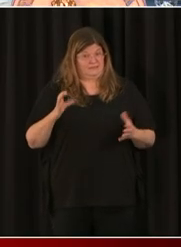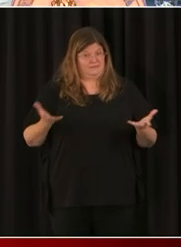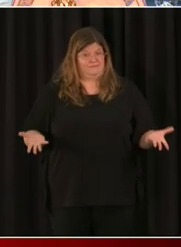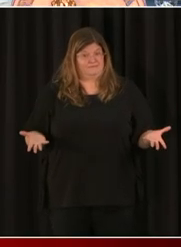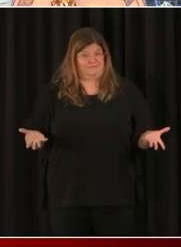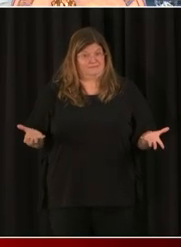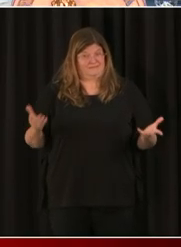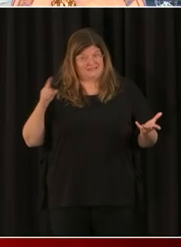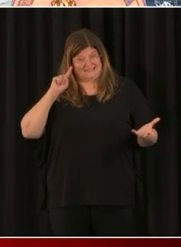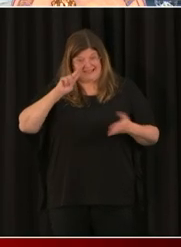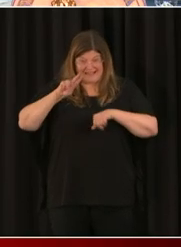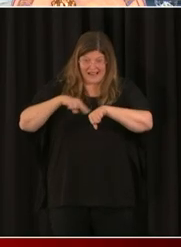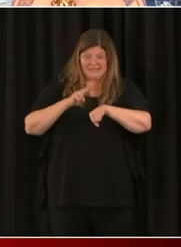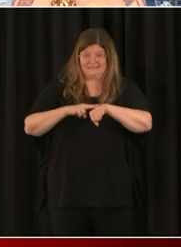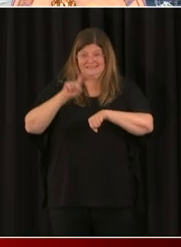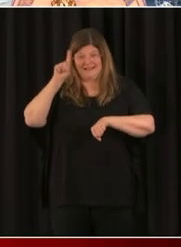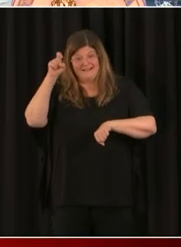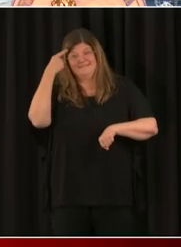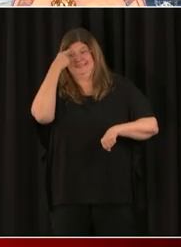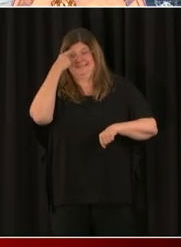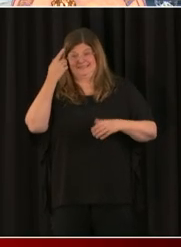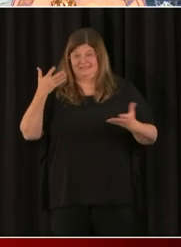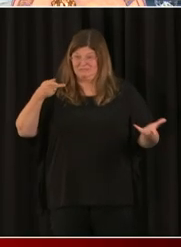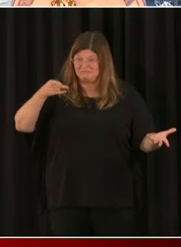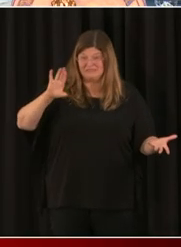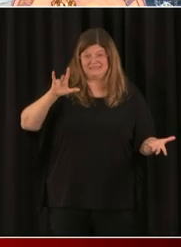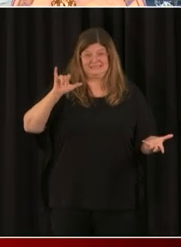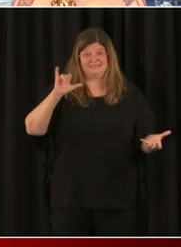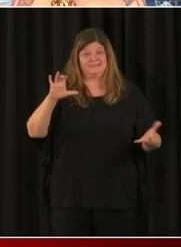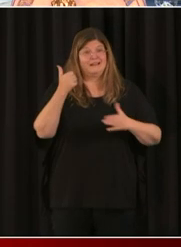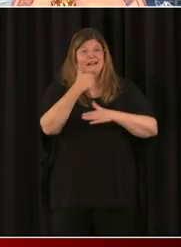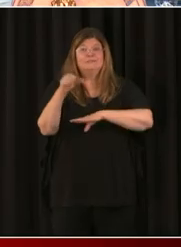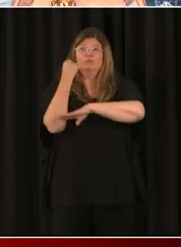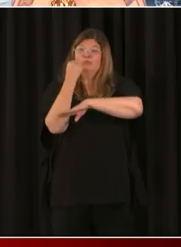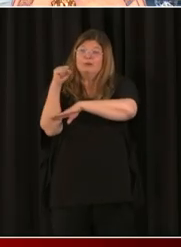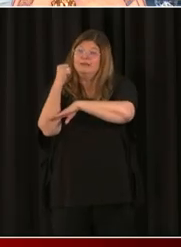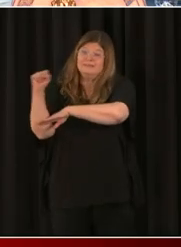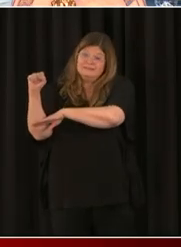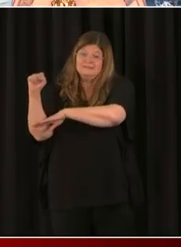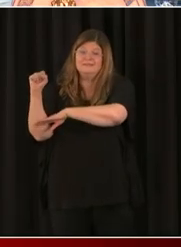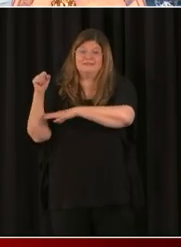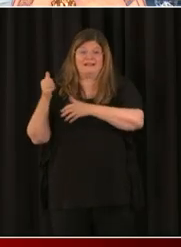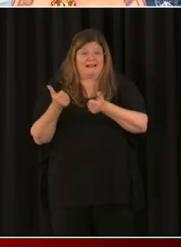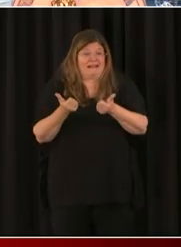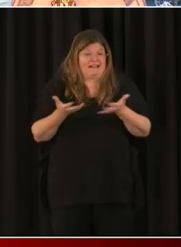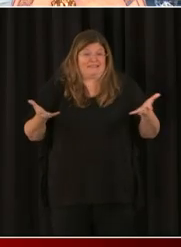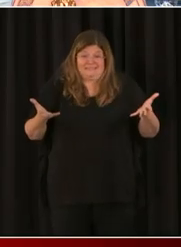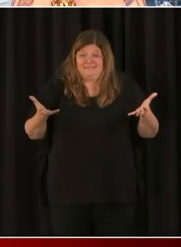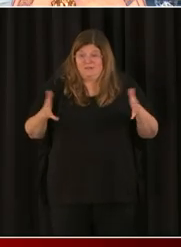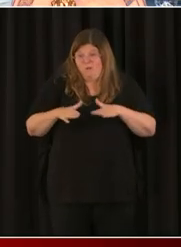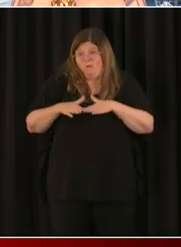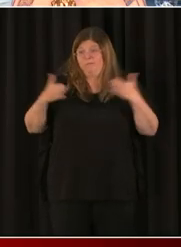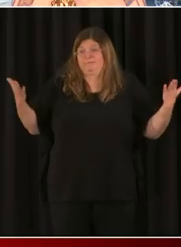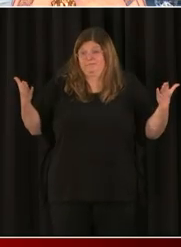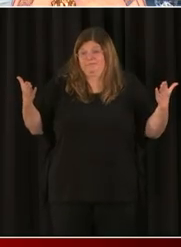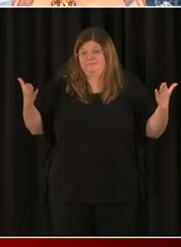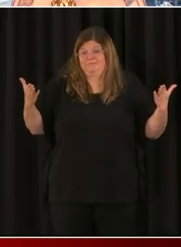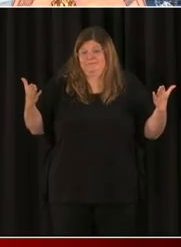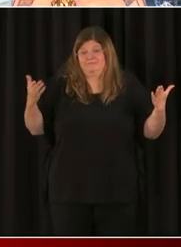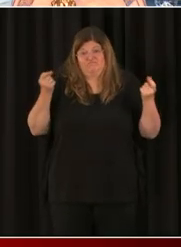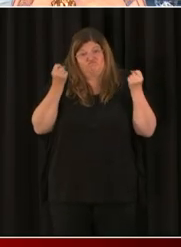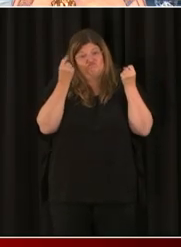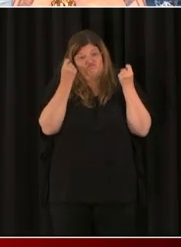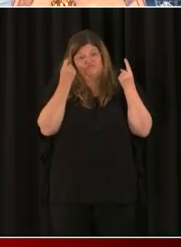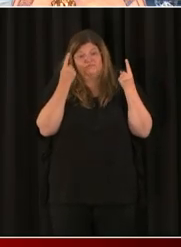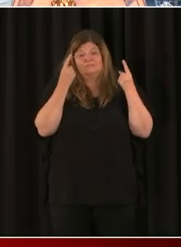capital, we have a lot of experience with people coming here to protest and directly